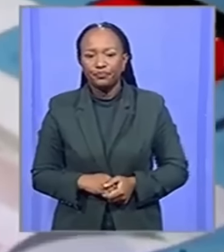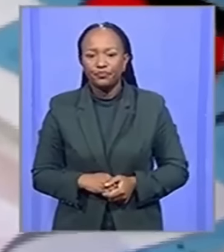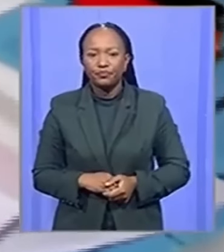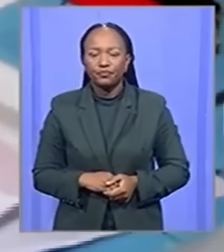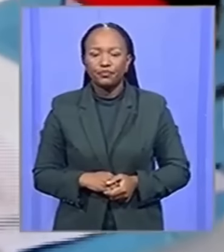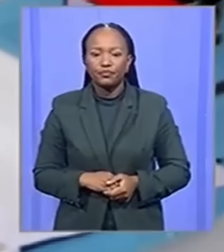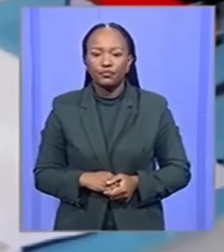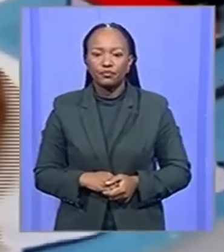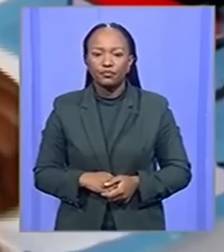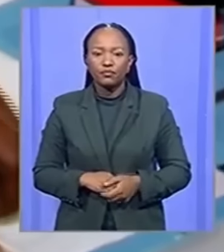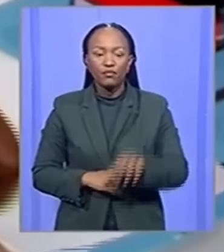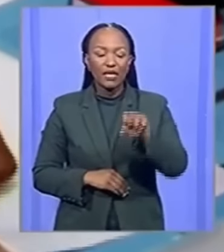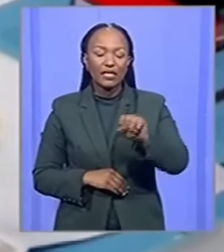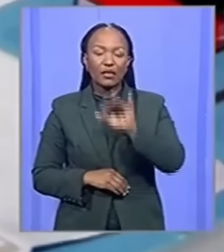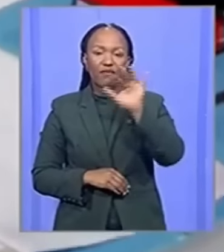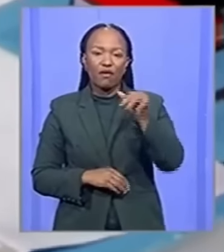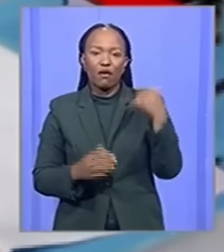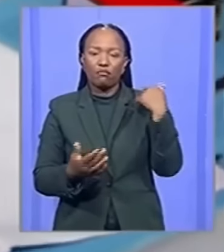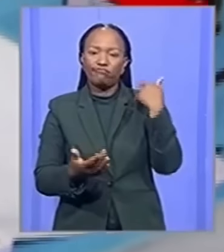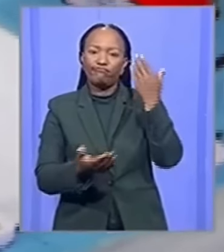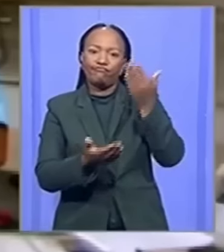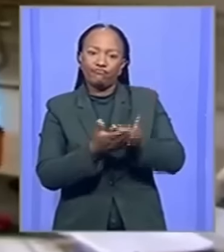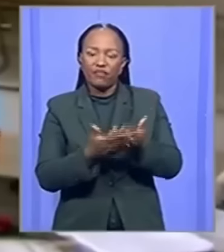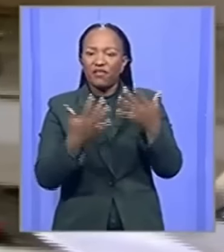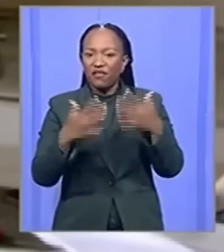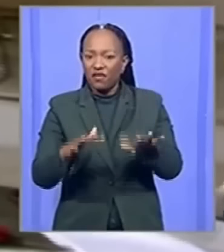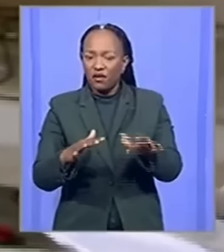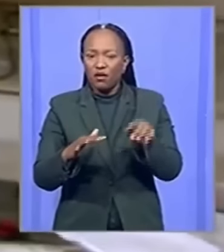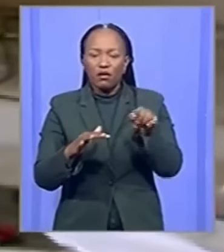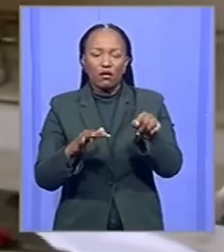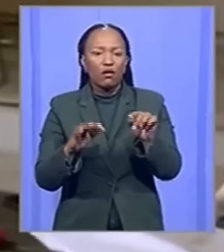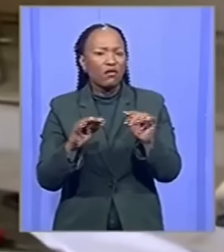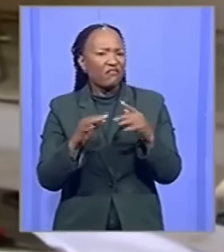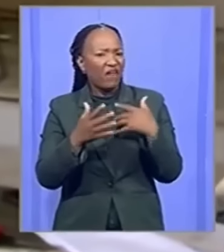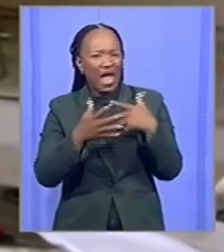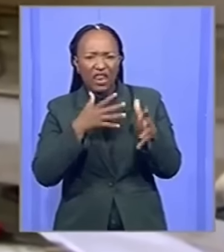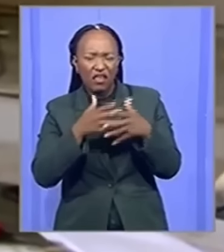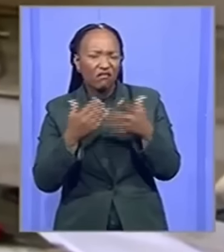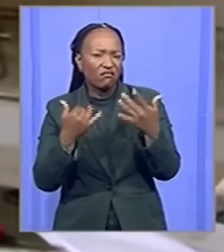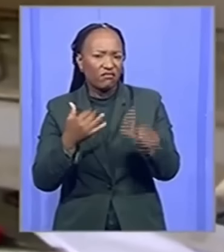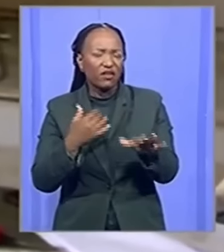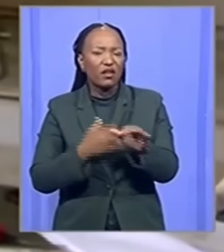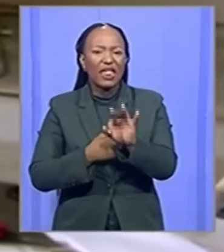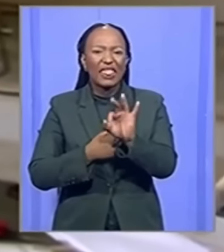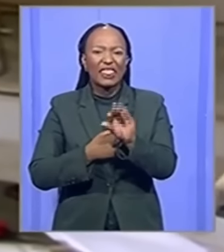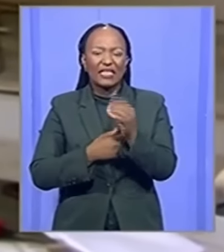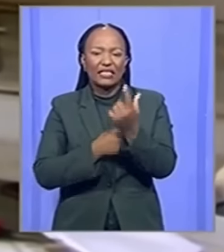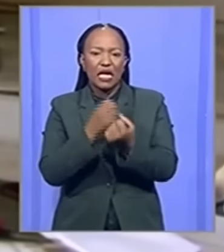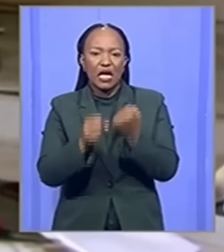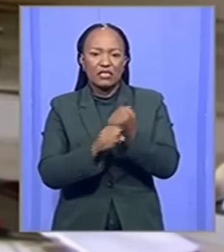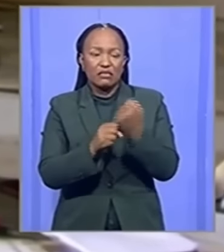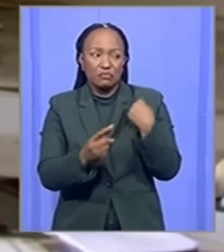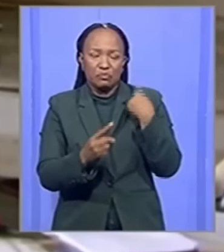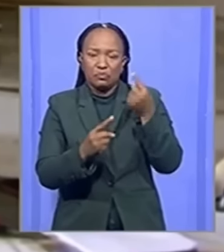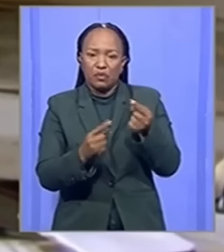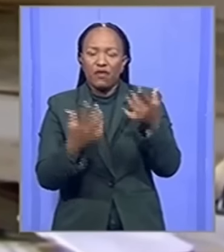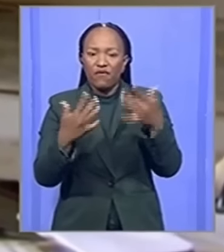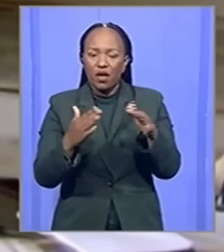Afrika Borwa ha esale e tshwara dikgetho tse hlokang diketsahalo tsa mofuta ofe kapa ofe dilemo tse 30 tsa